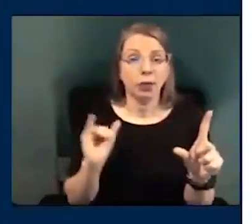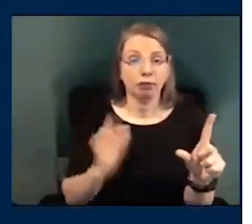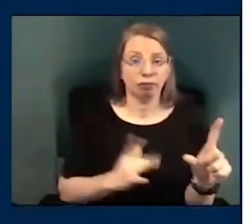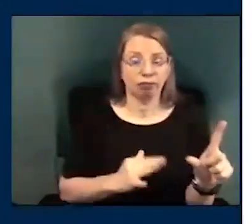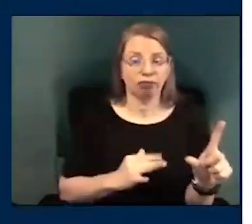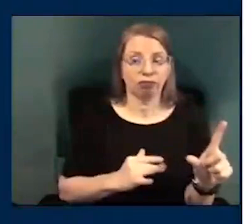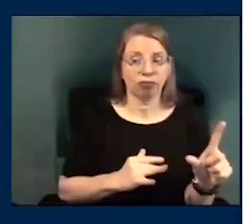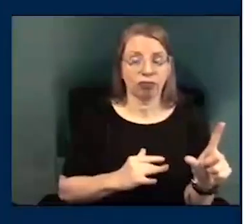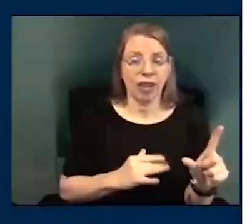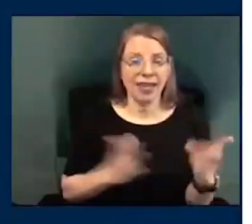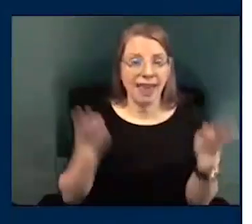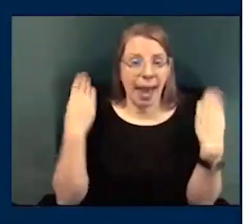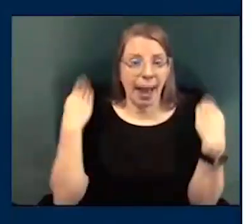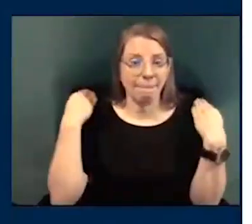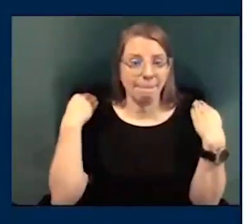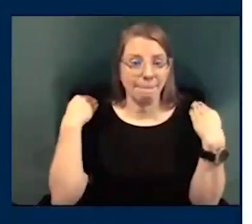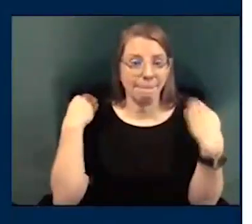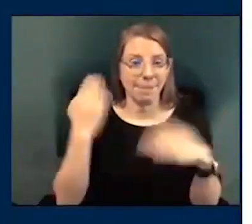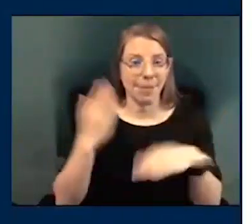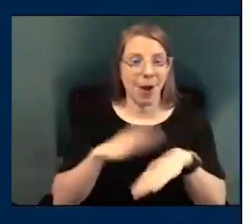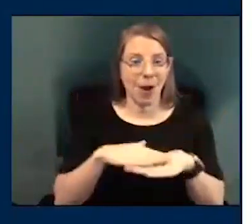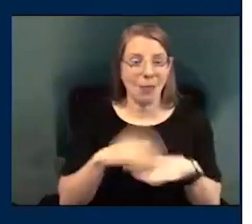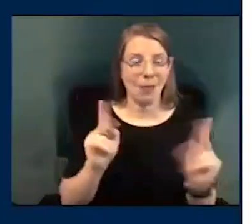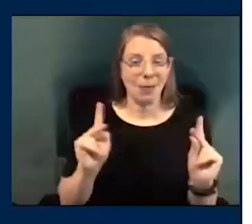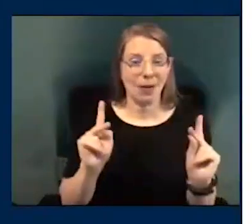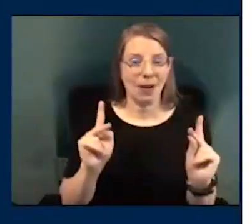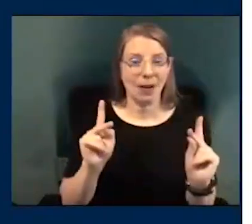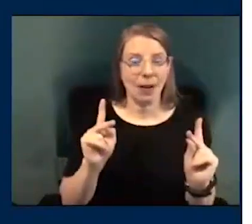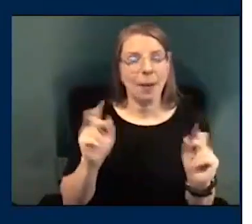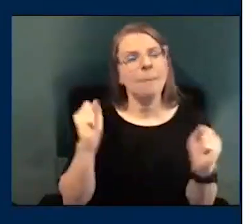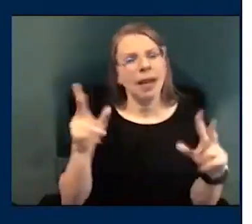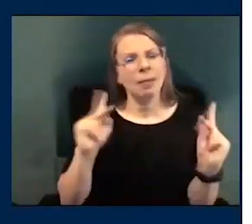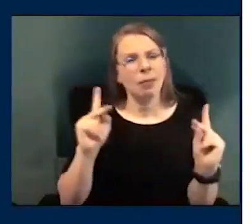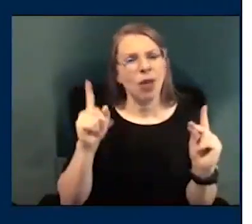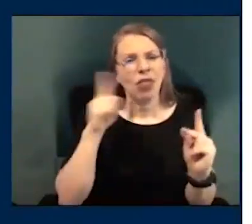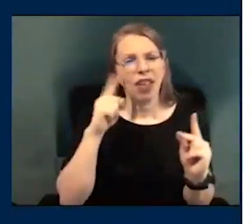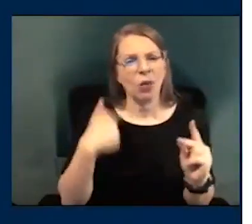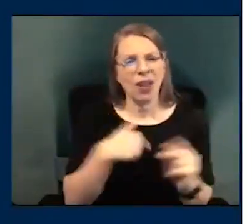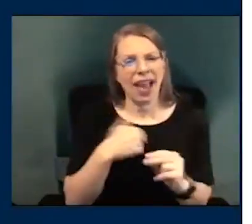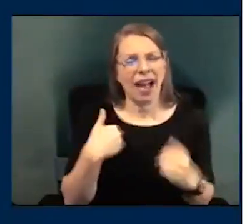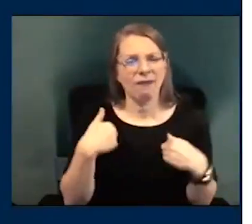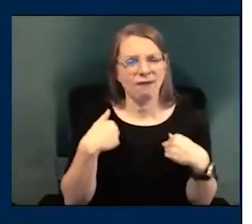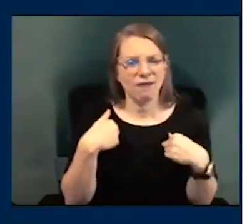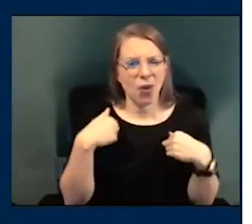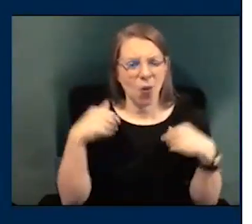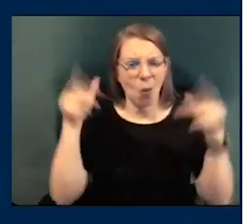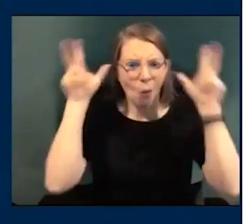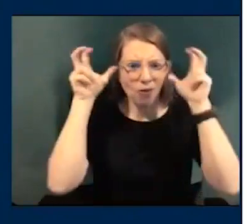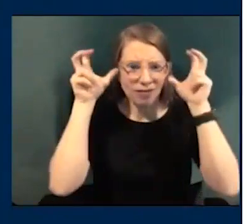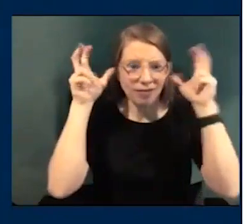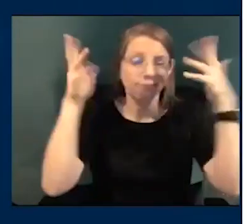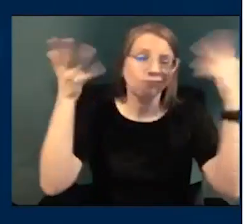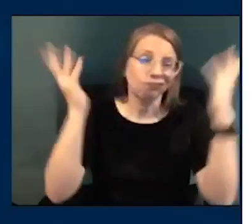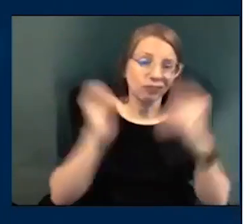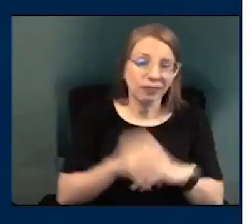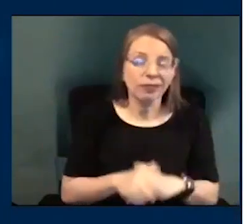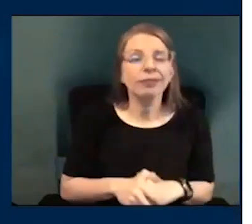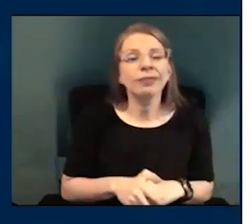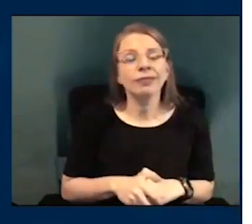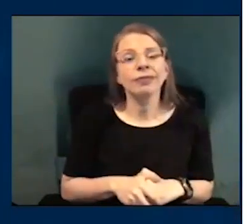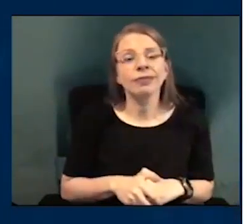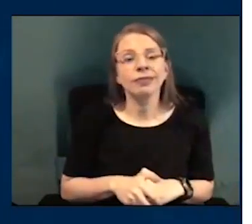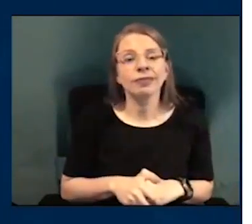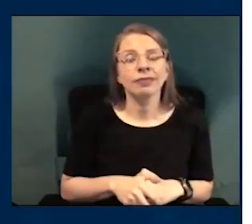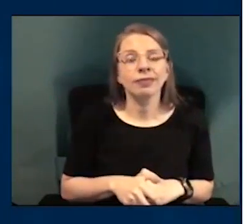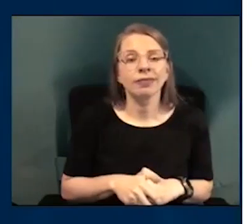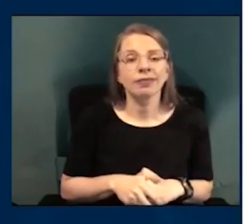people. Yeah, the Most people capes. think we have horns, but Yeah. you know. But I think the great thing for this is, you know, regardless